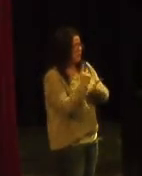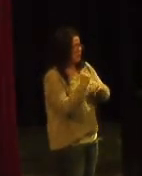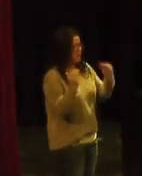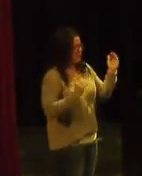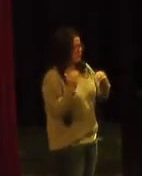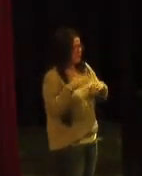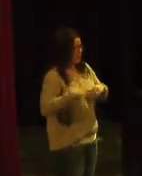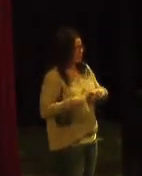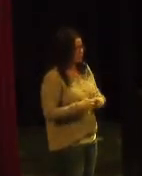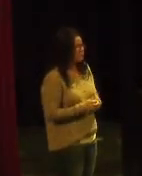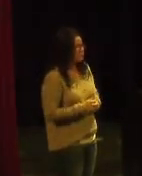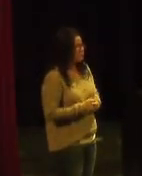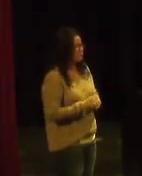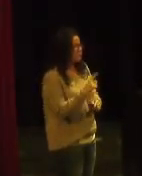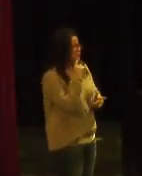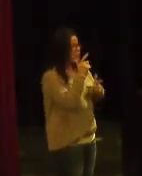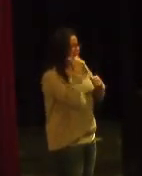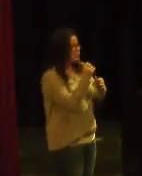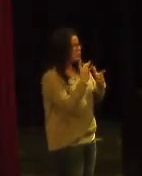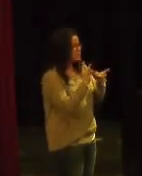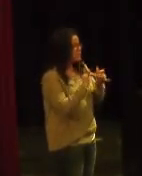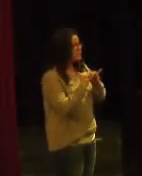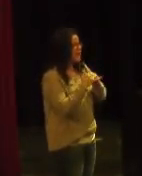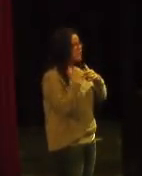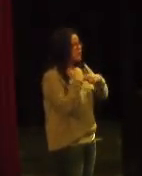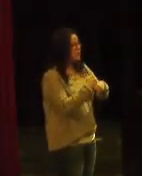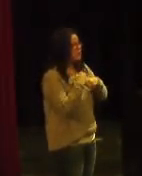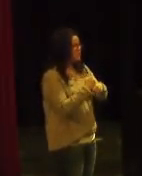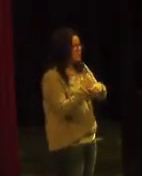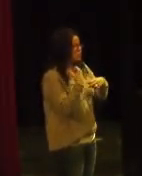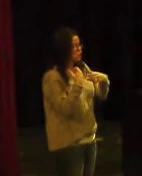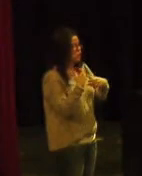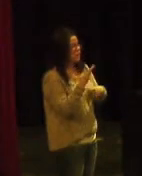Villa as himself, very interesting story of how to manufacture a hero.